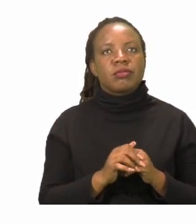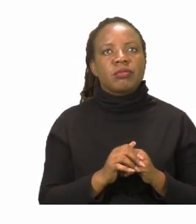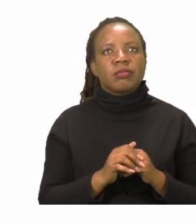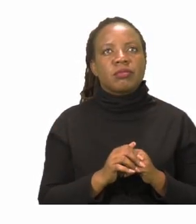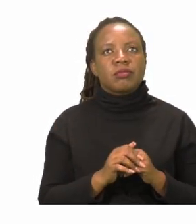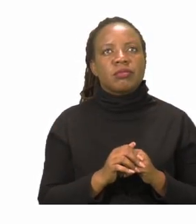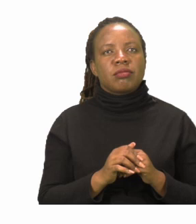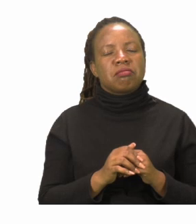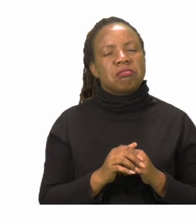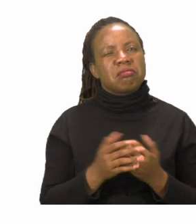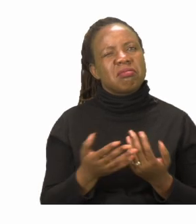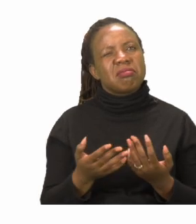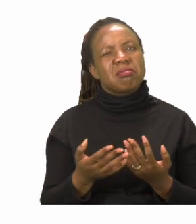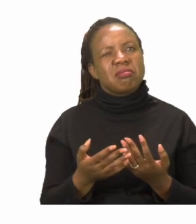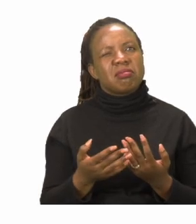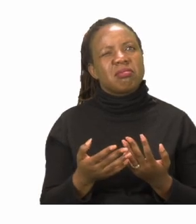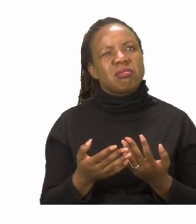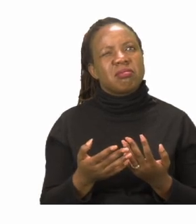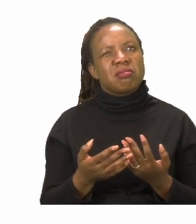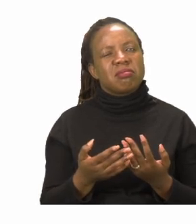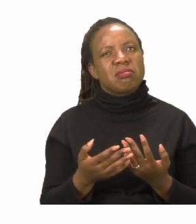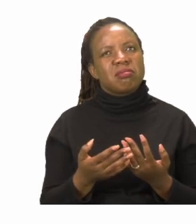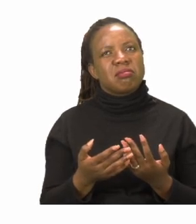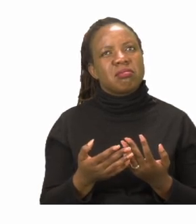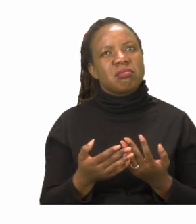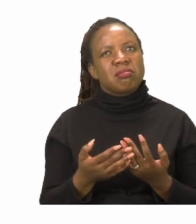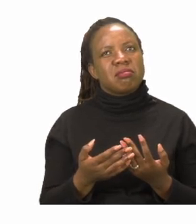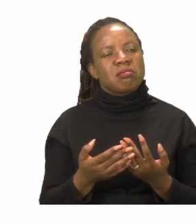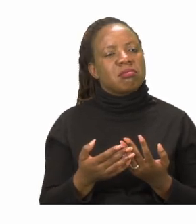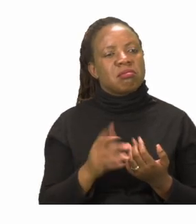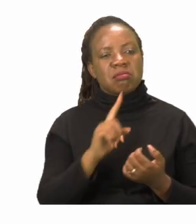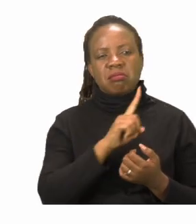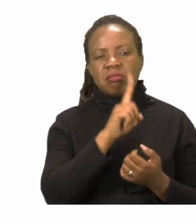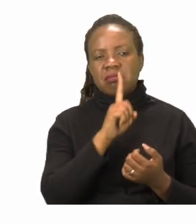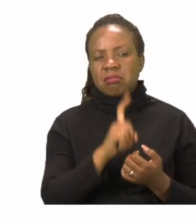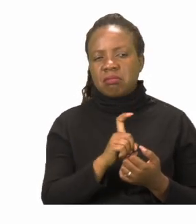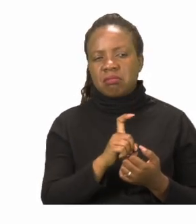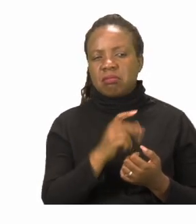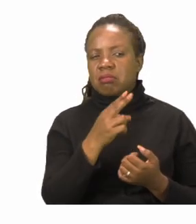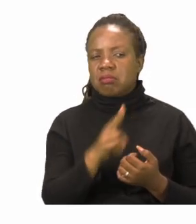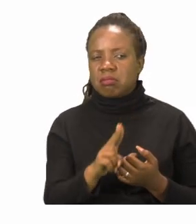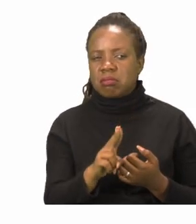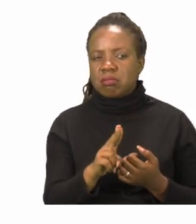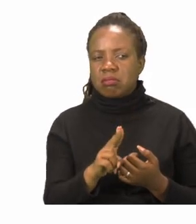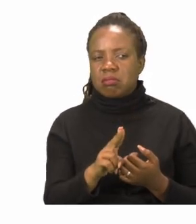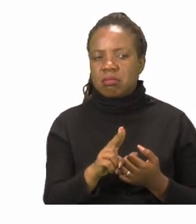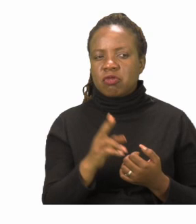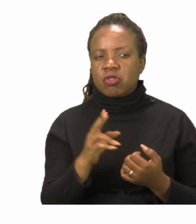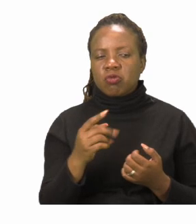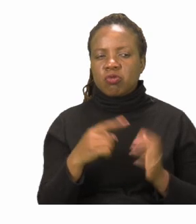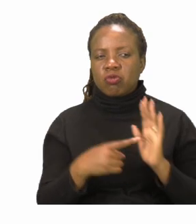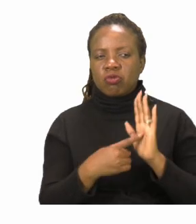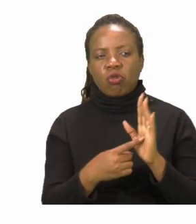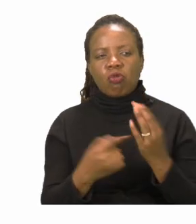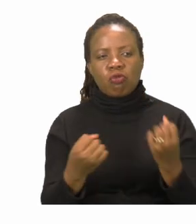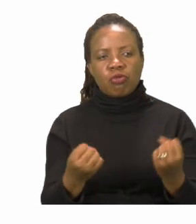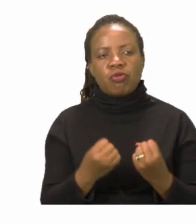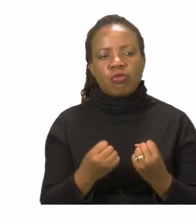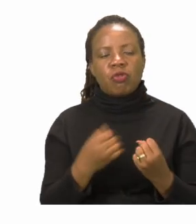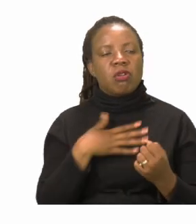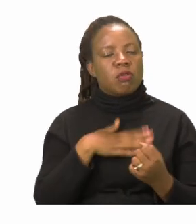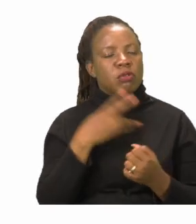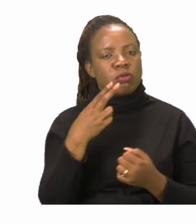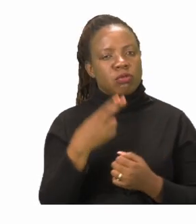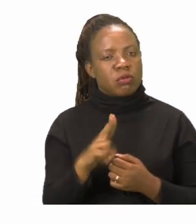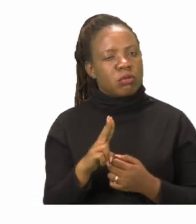Well, this one seems like there is no question and there is no strong feeling at all. So, this must either be a